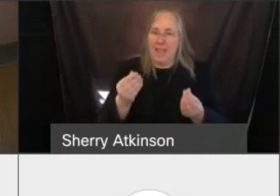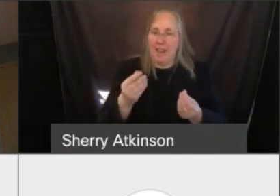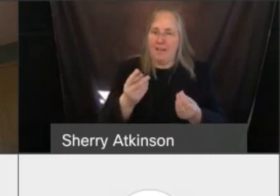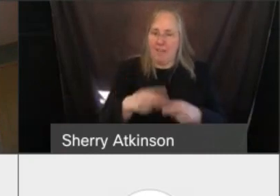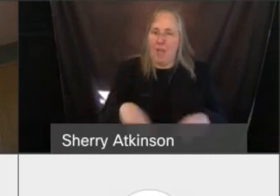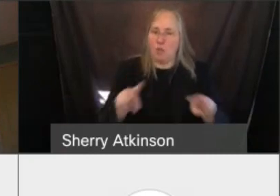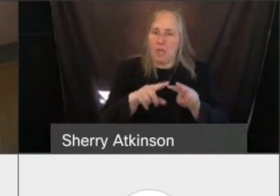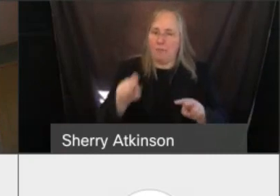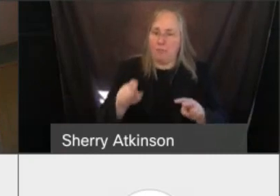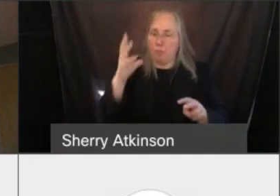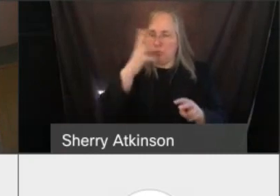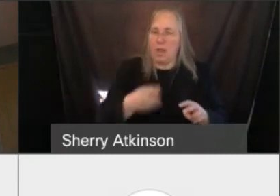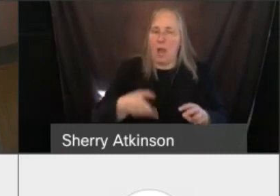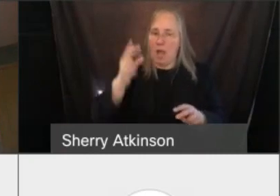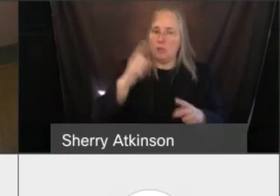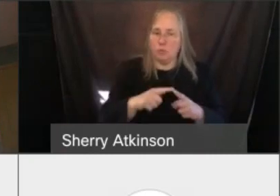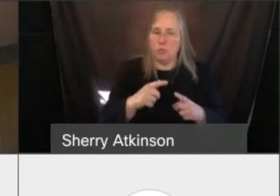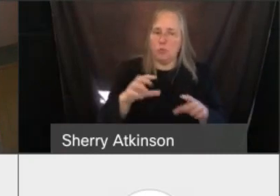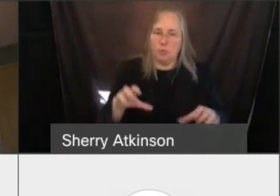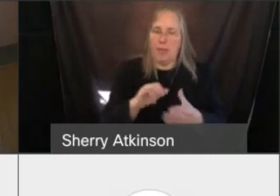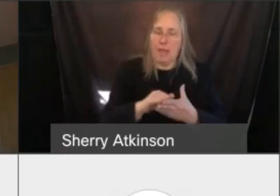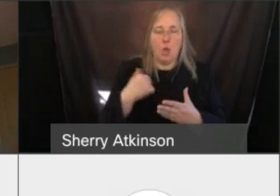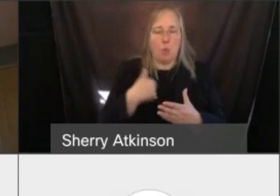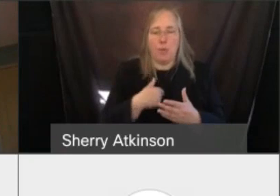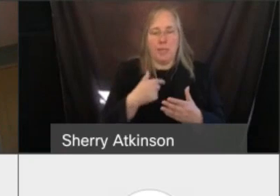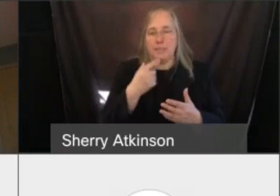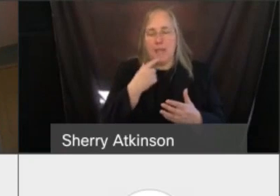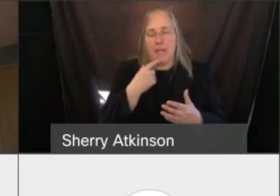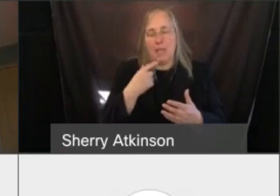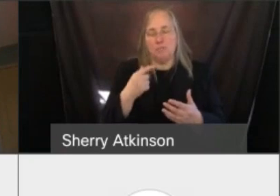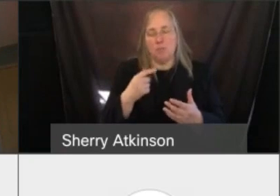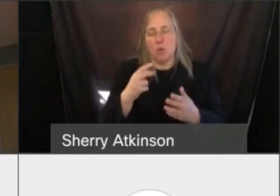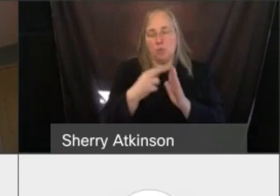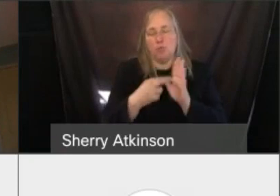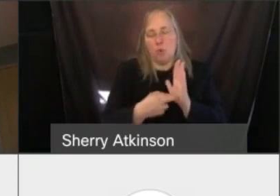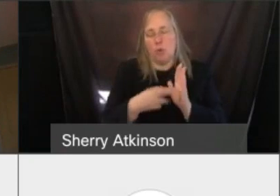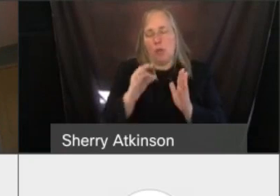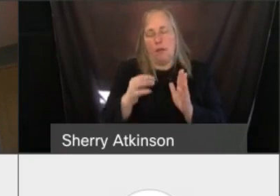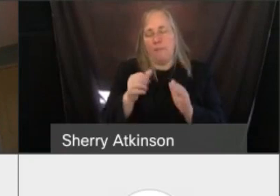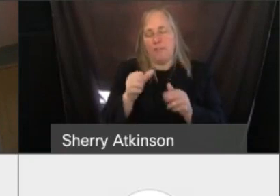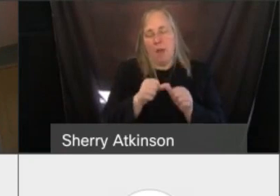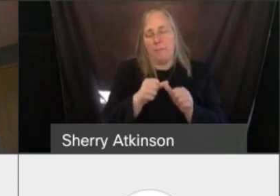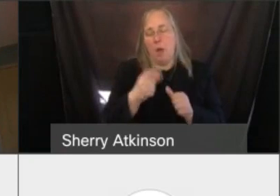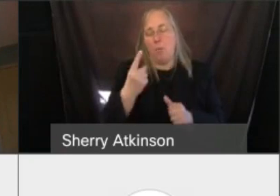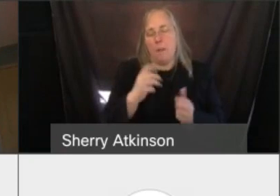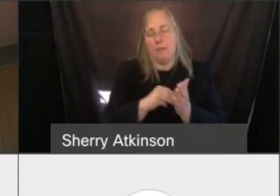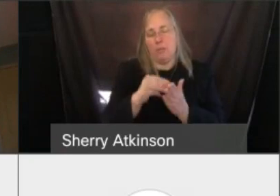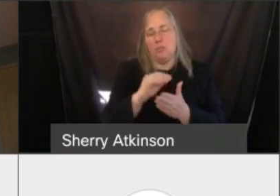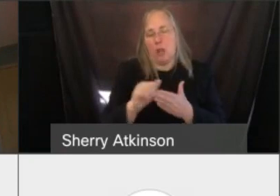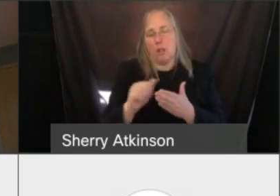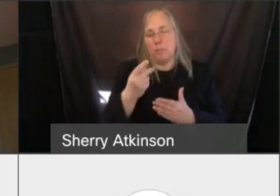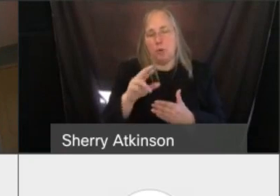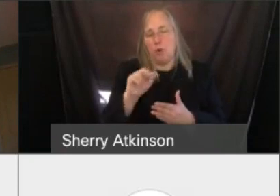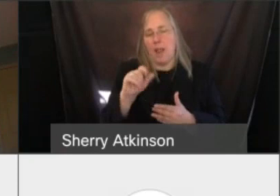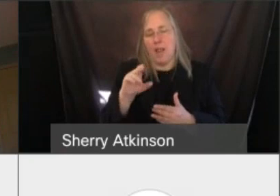there. We kind of use as a rule of thumb $1 million an acre for land value. And you're not necessarily seeing that in